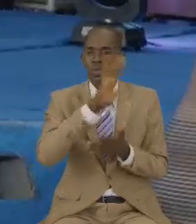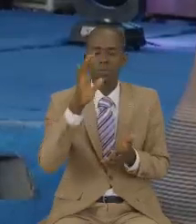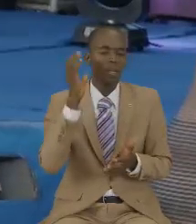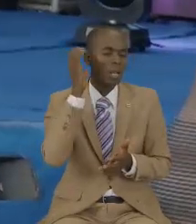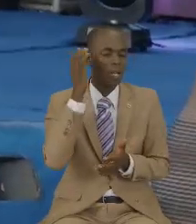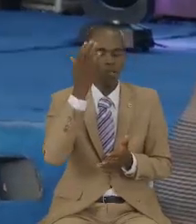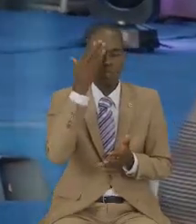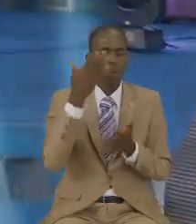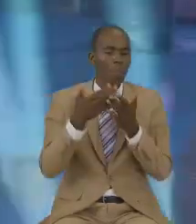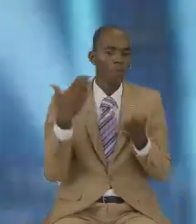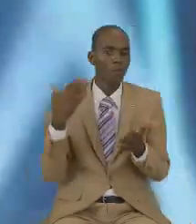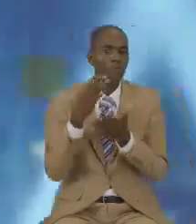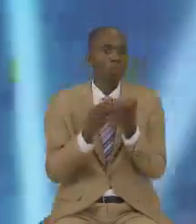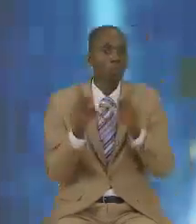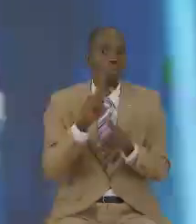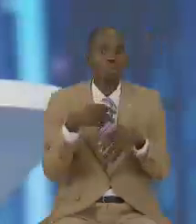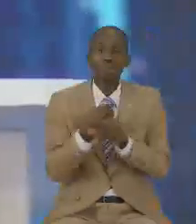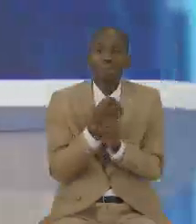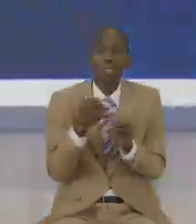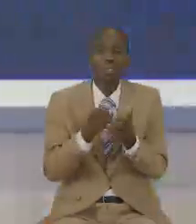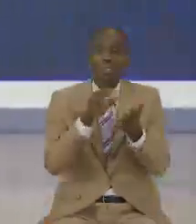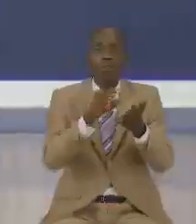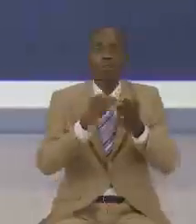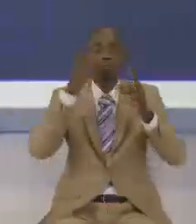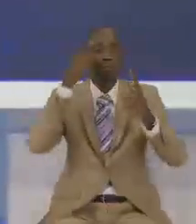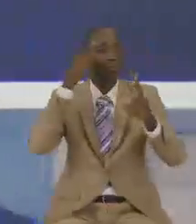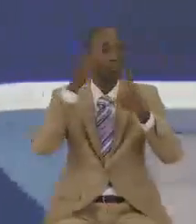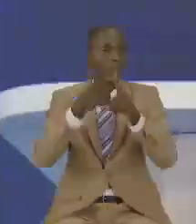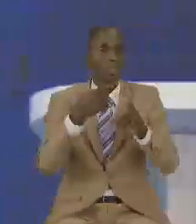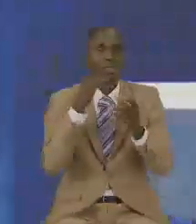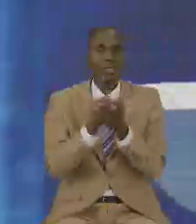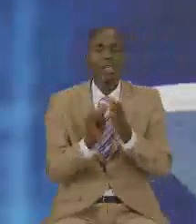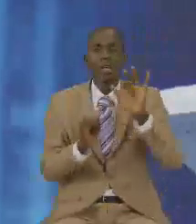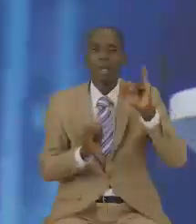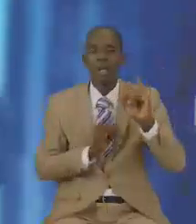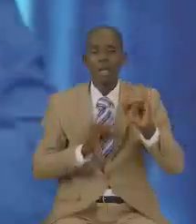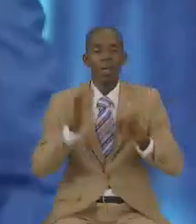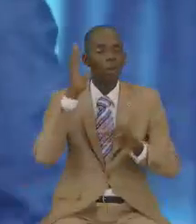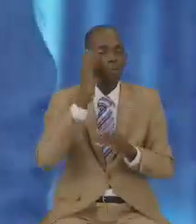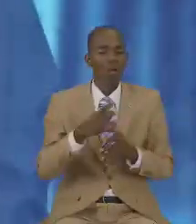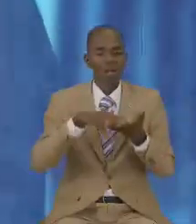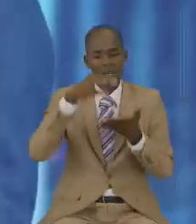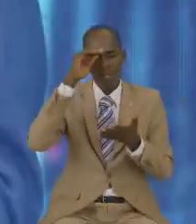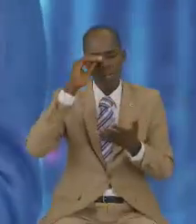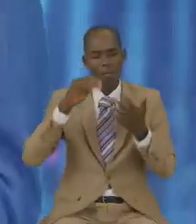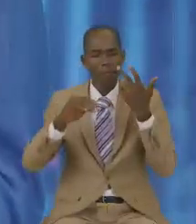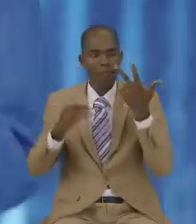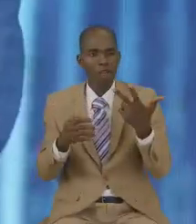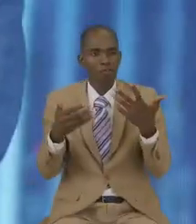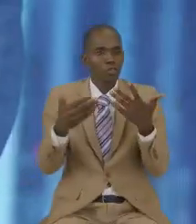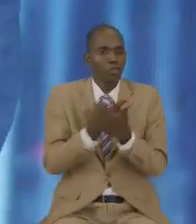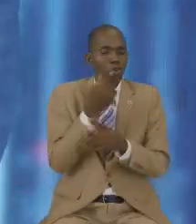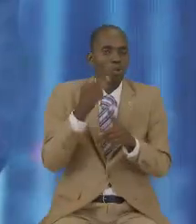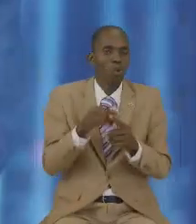people make it their goal. I learn 5 new words today that I never knew,